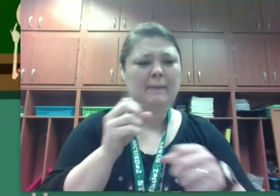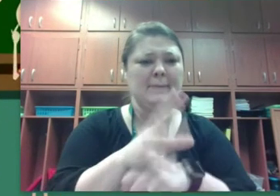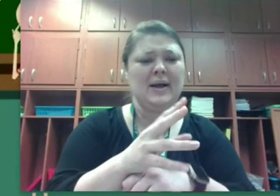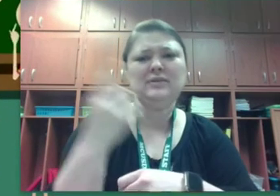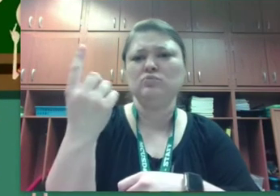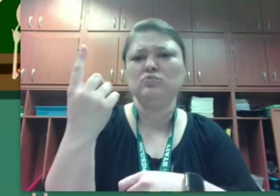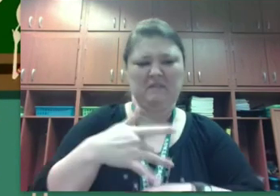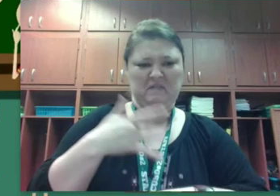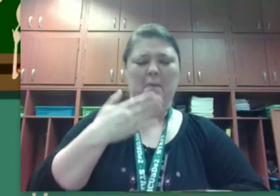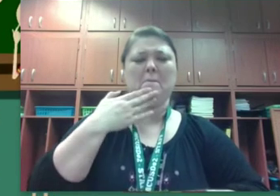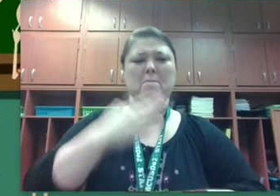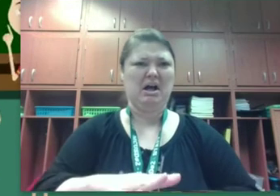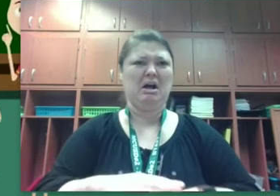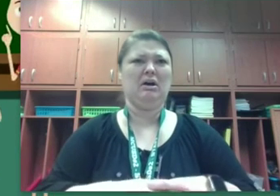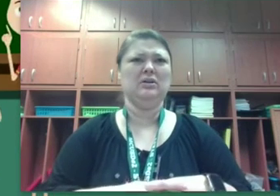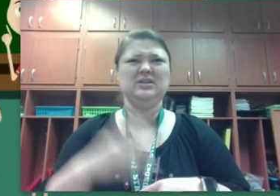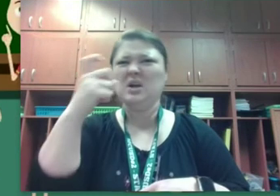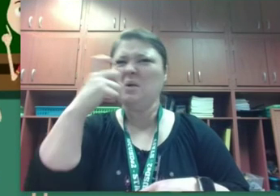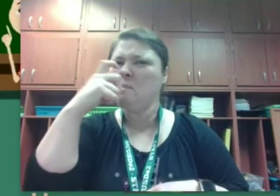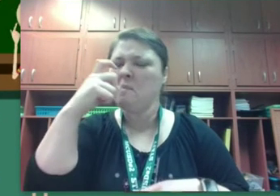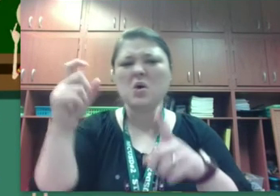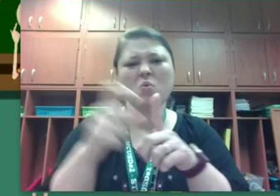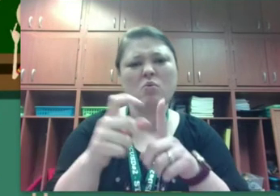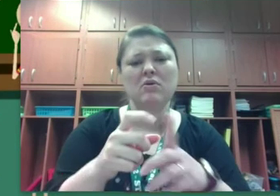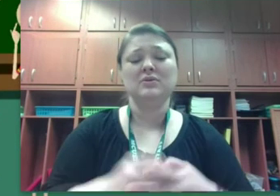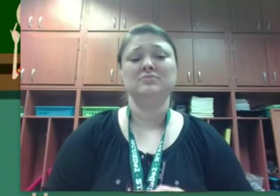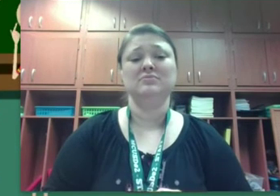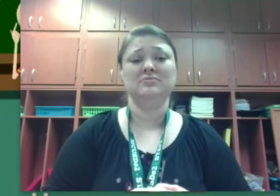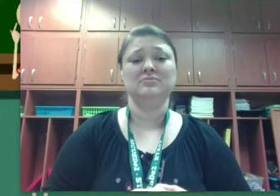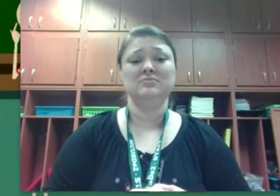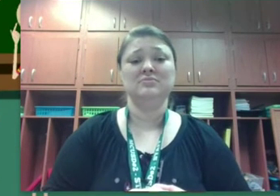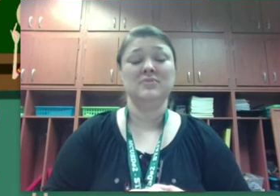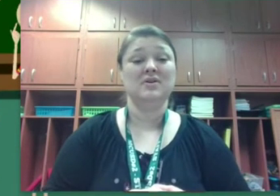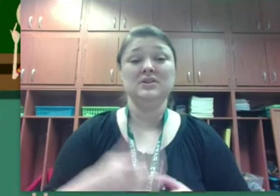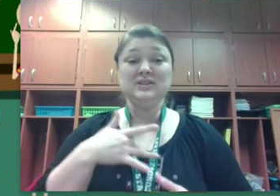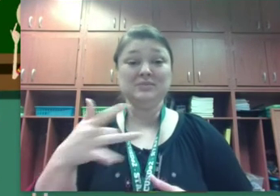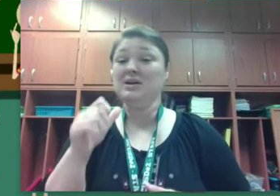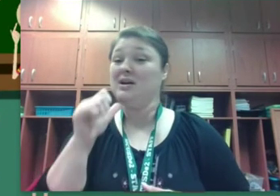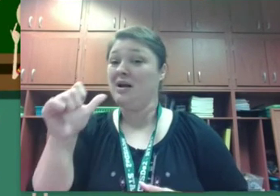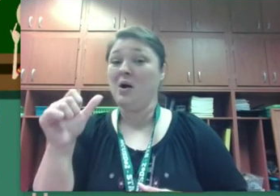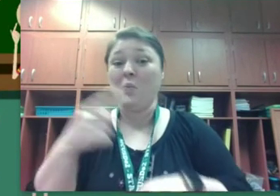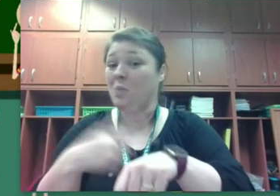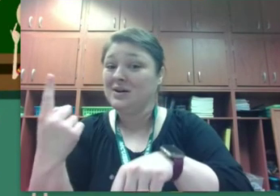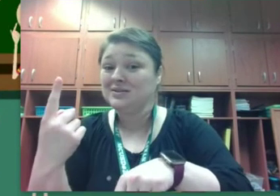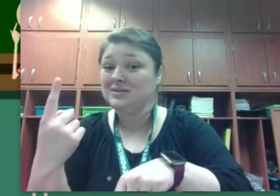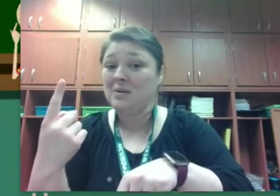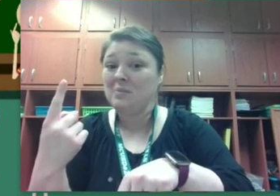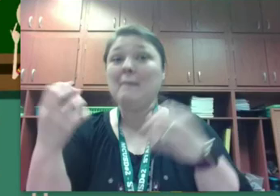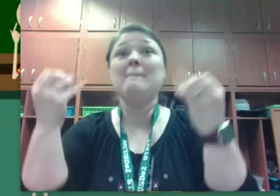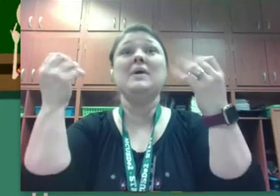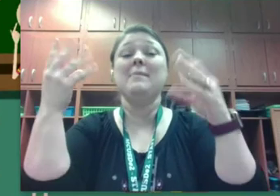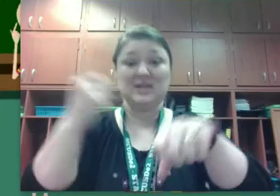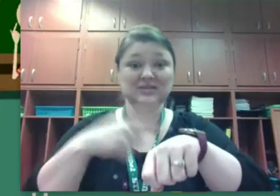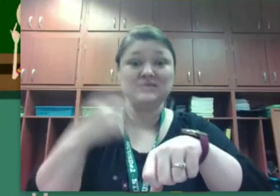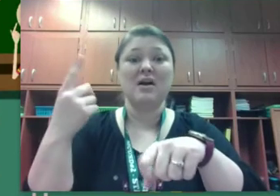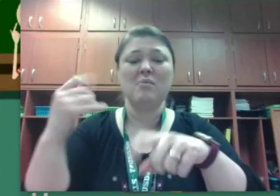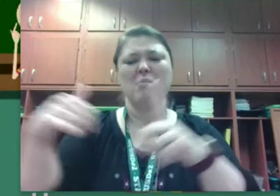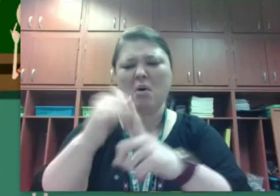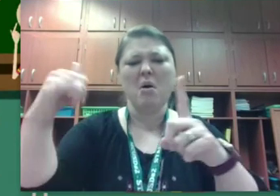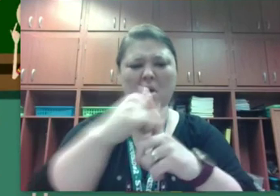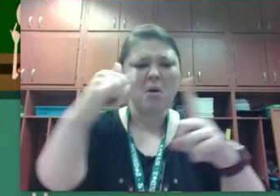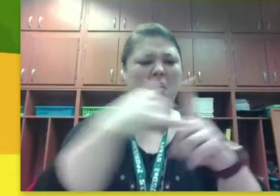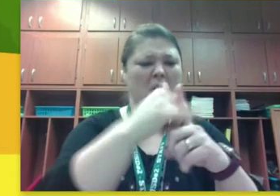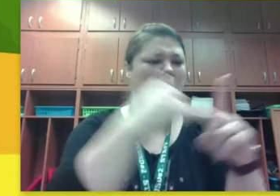feel bad. And it's usually not just once, it's repeated multiple times.